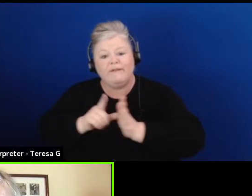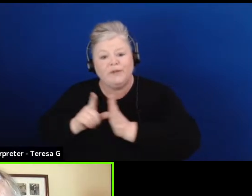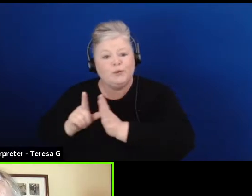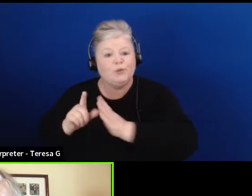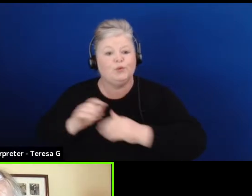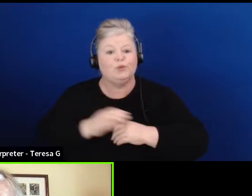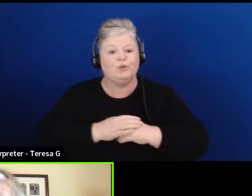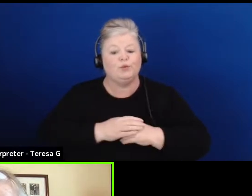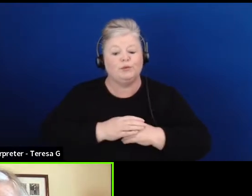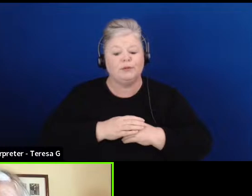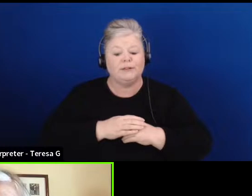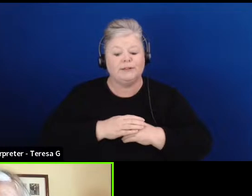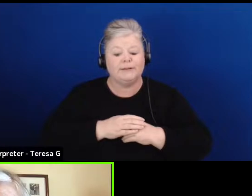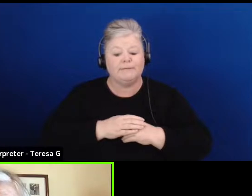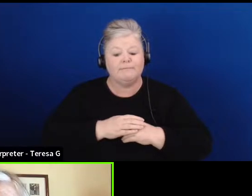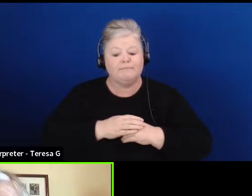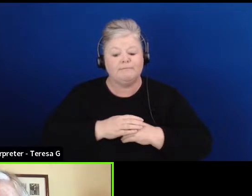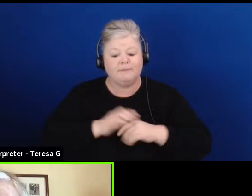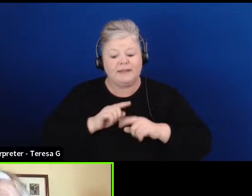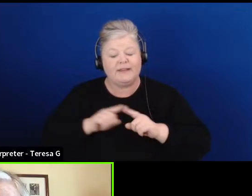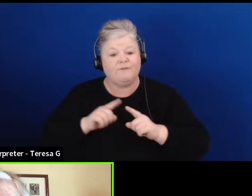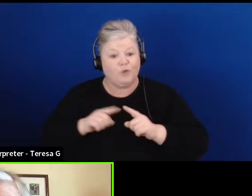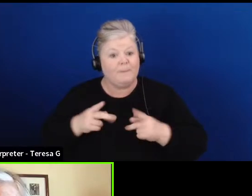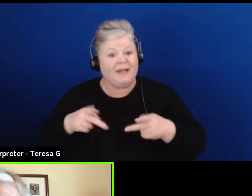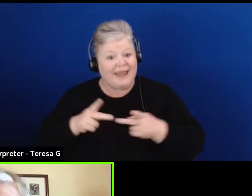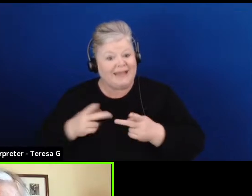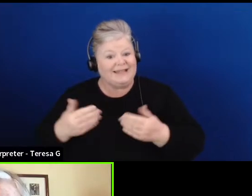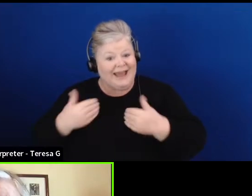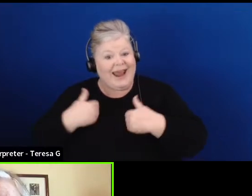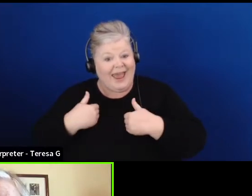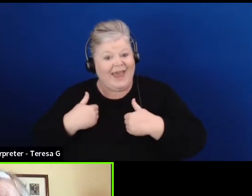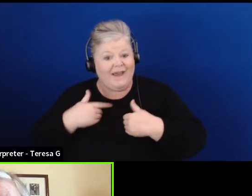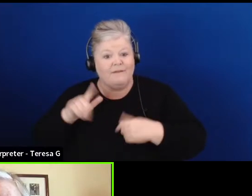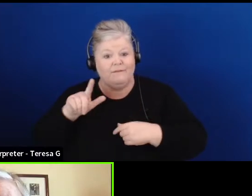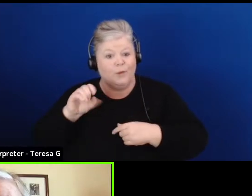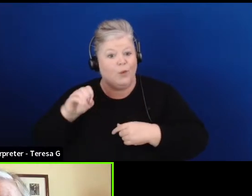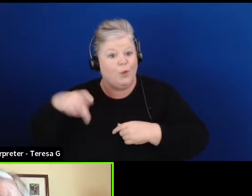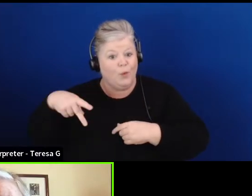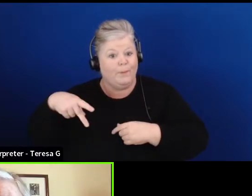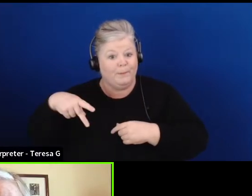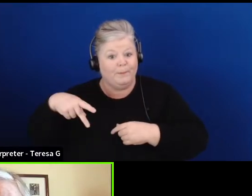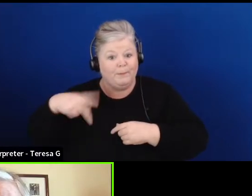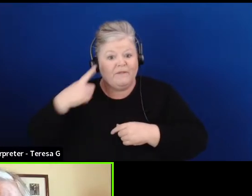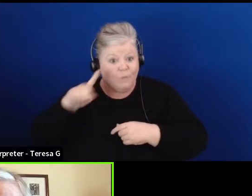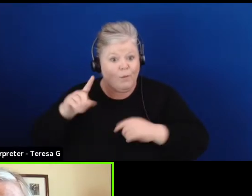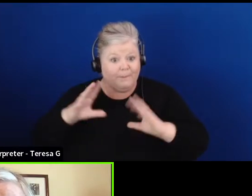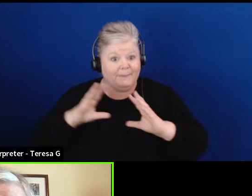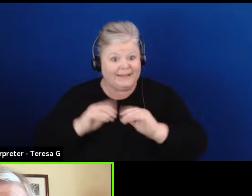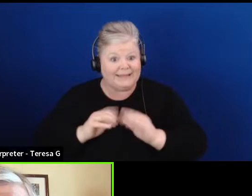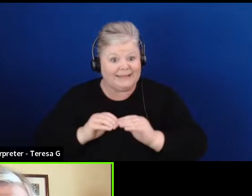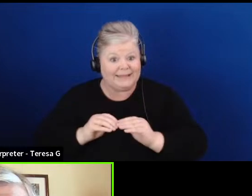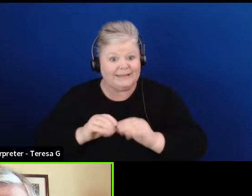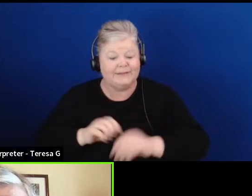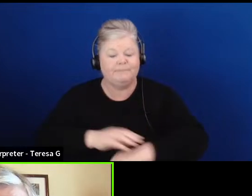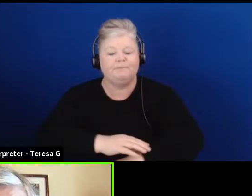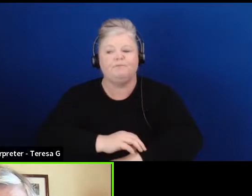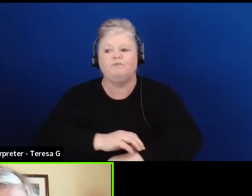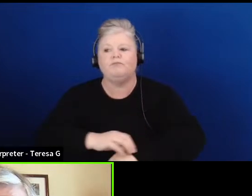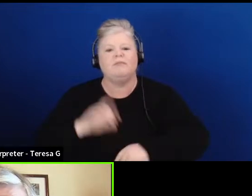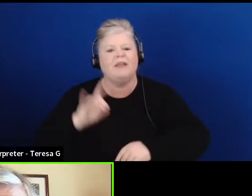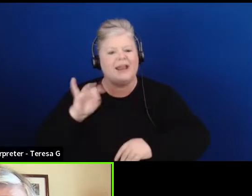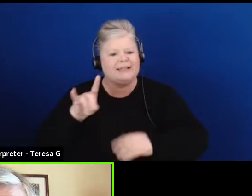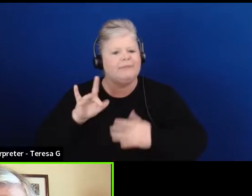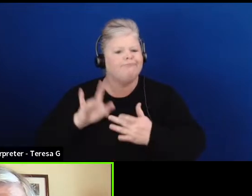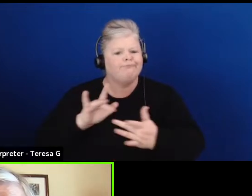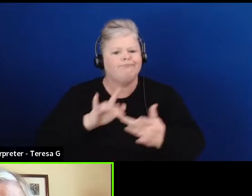that have induction loops for meetings. And I contacted a number of places